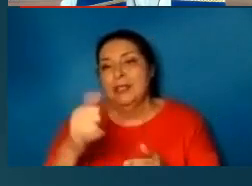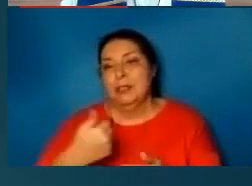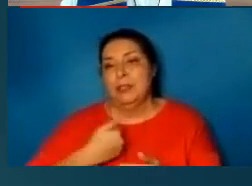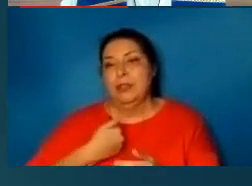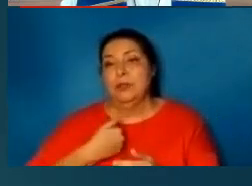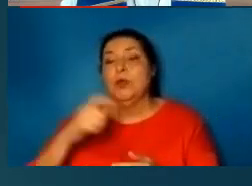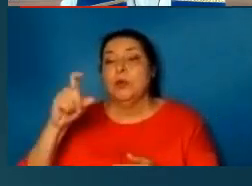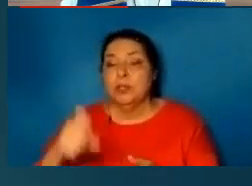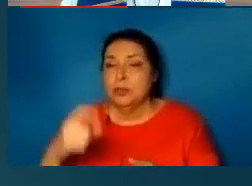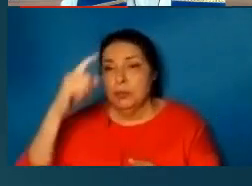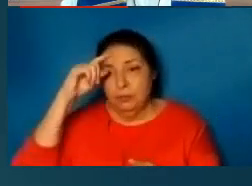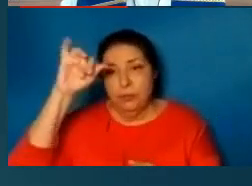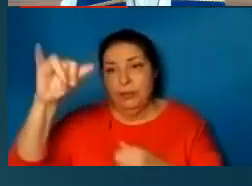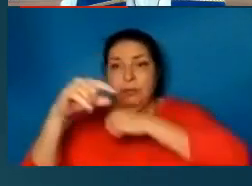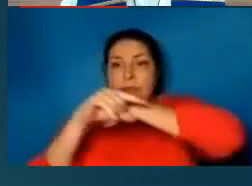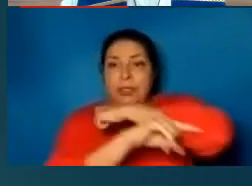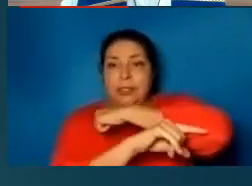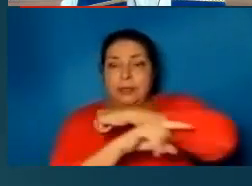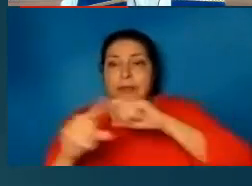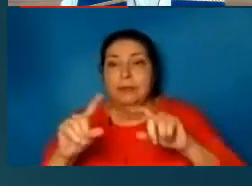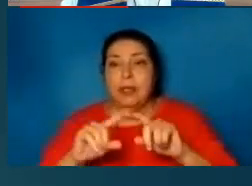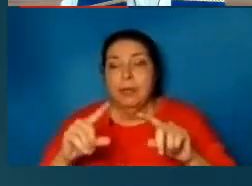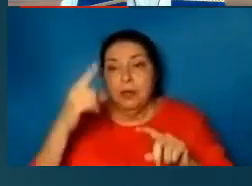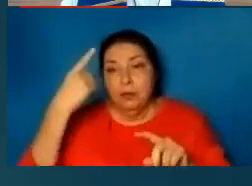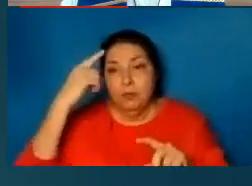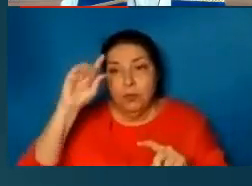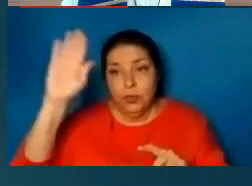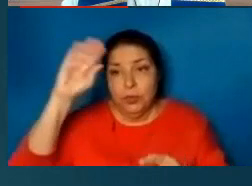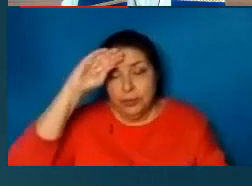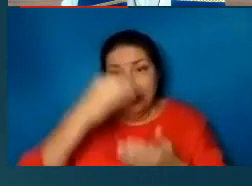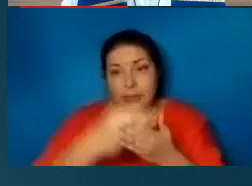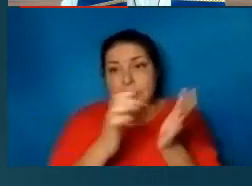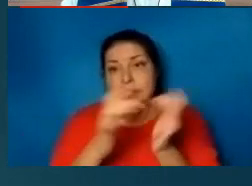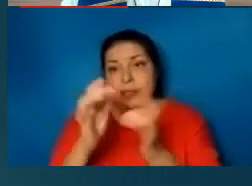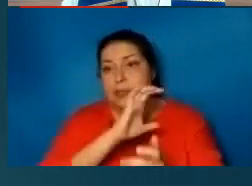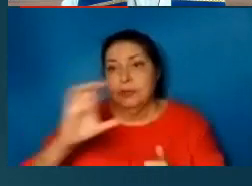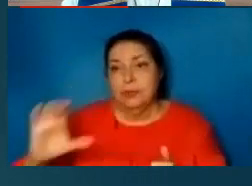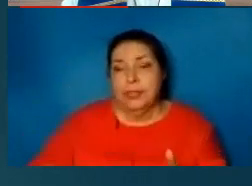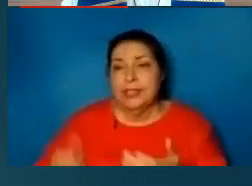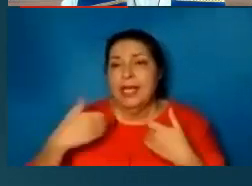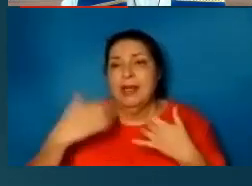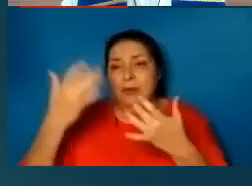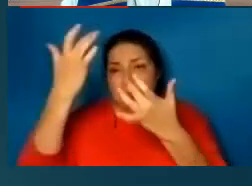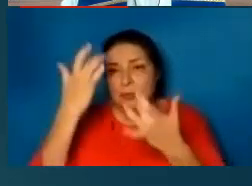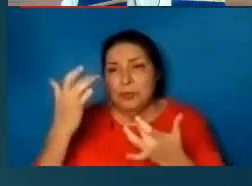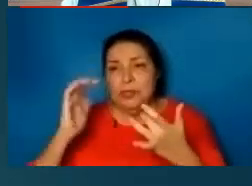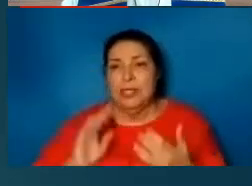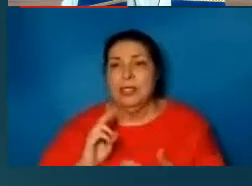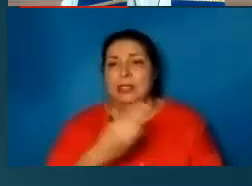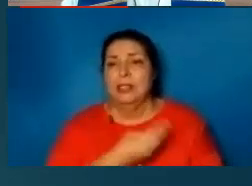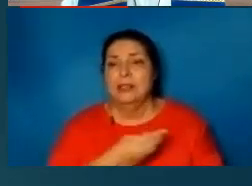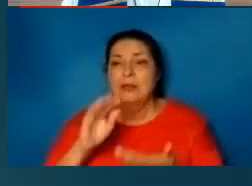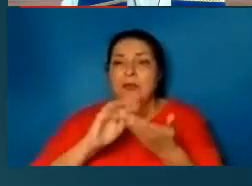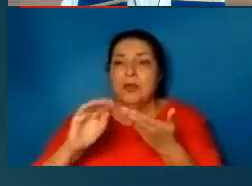deserve your present and eternal punishment. For the sake of your Son, Jesus Christ, have mercy on us, forgive